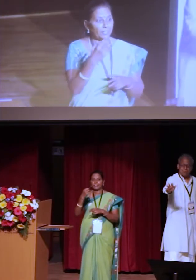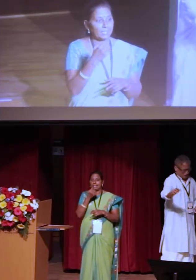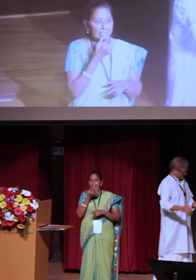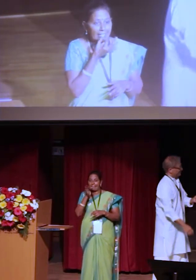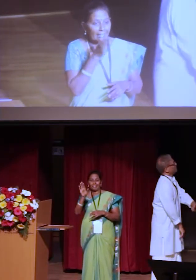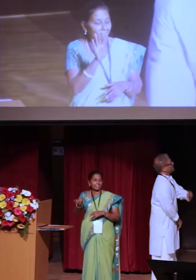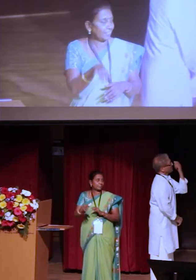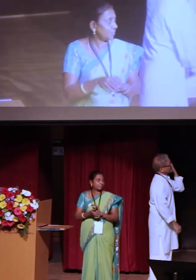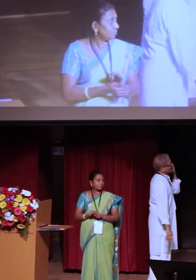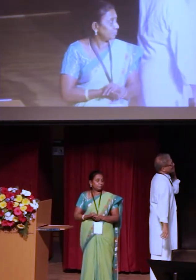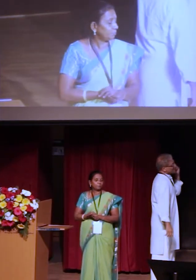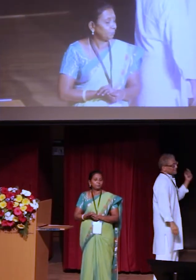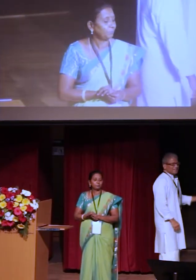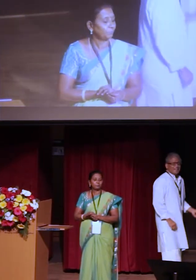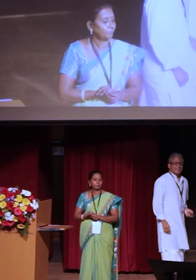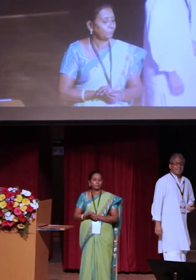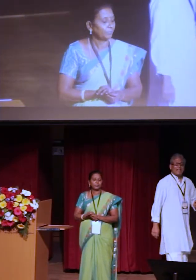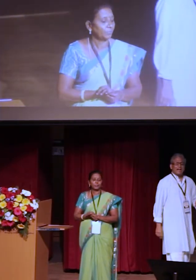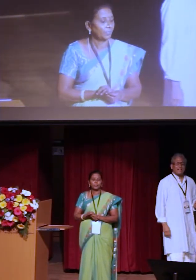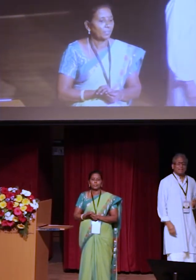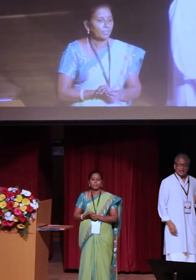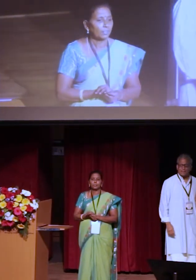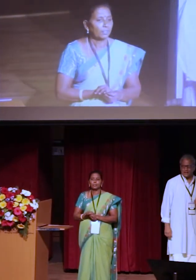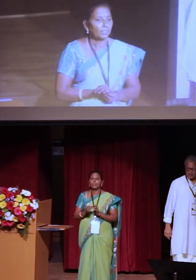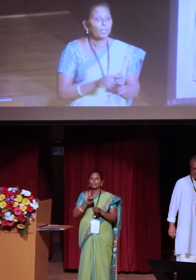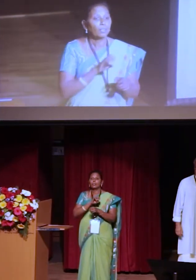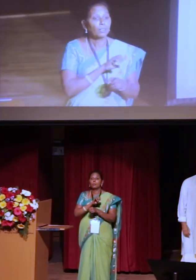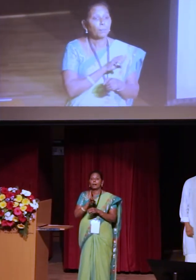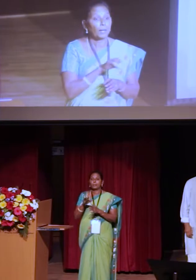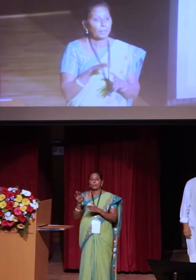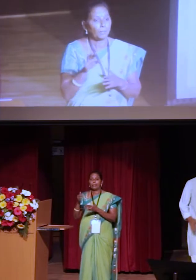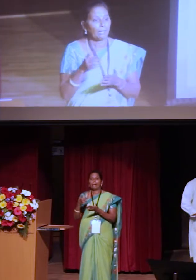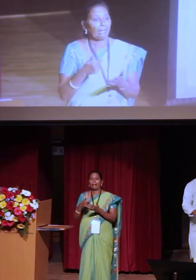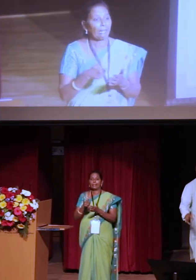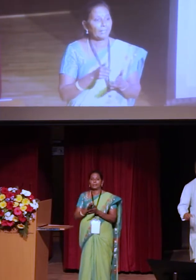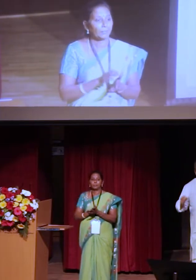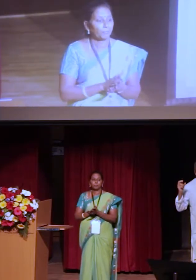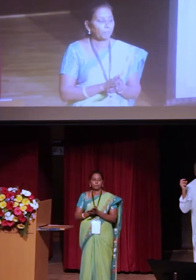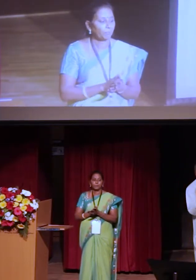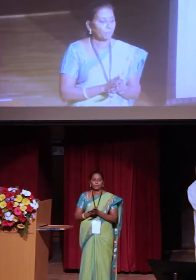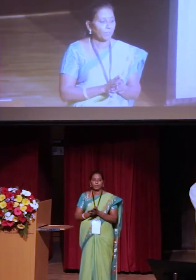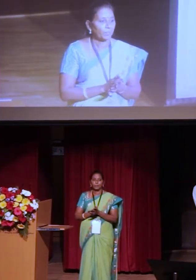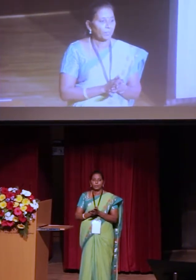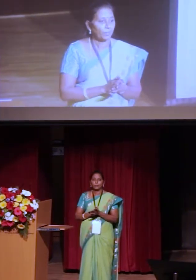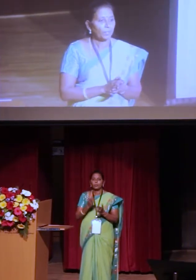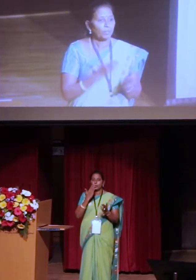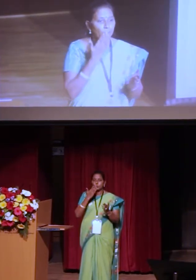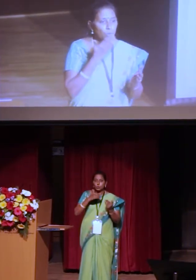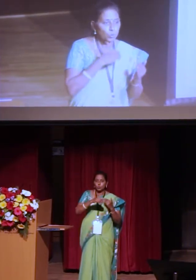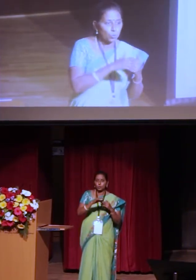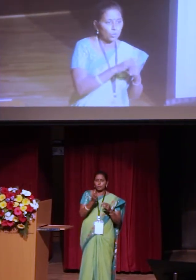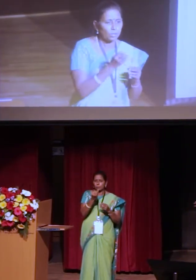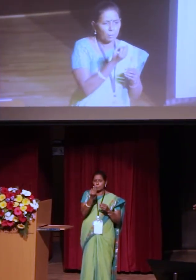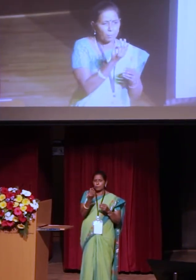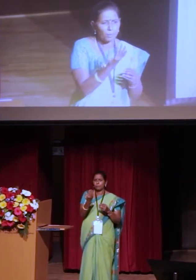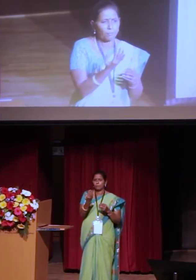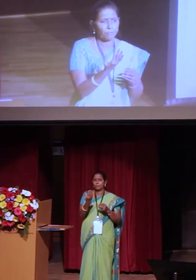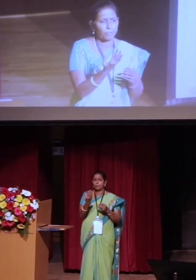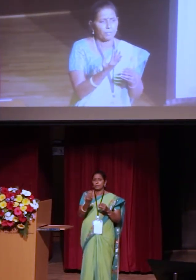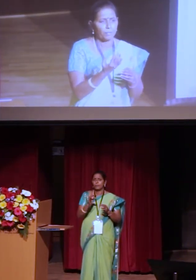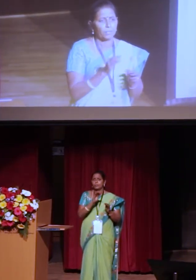this, but then the pandemic hit. We have all these games, we will go to school, small number of kids, not in